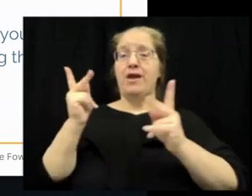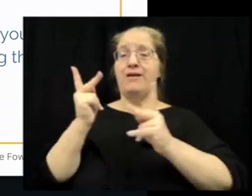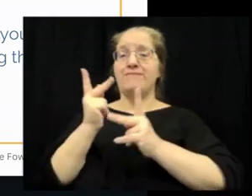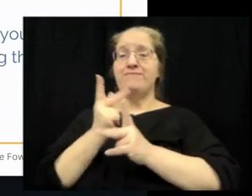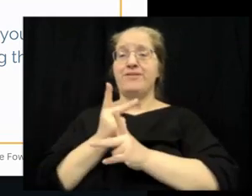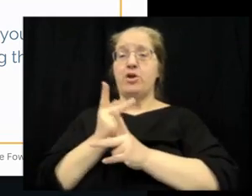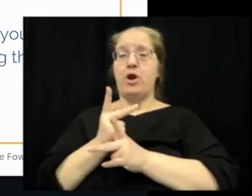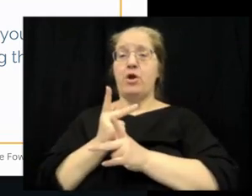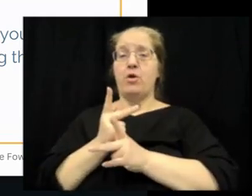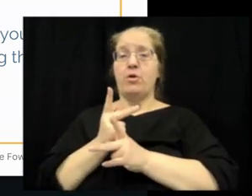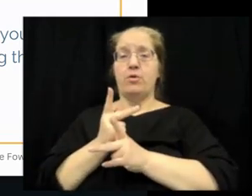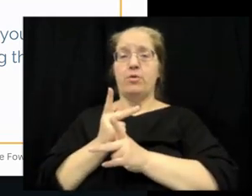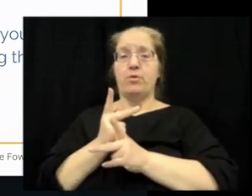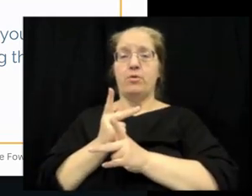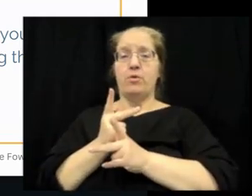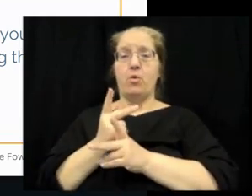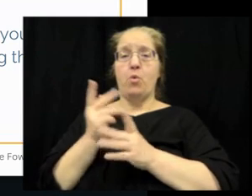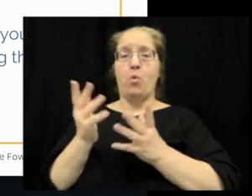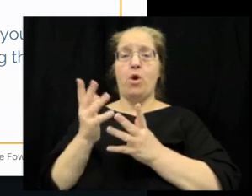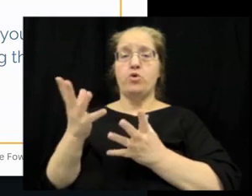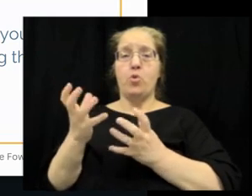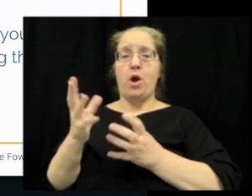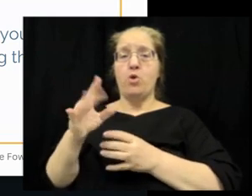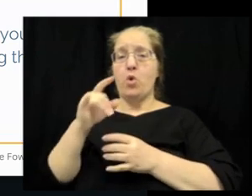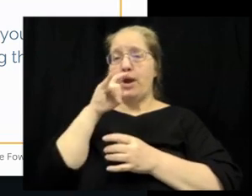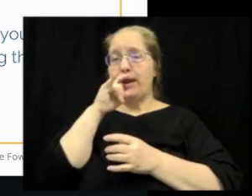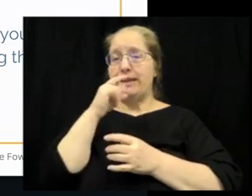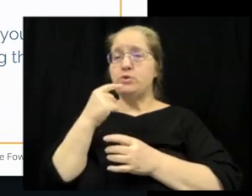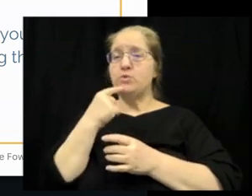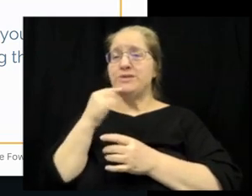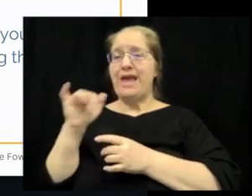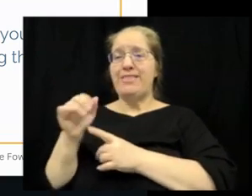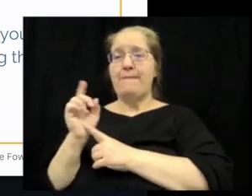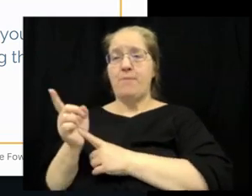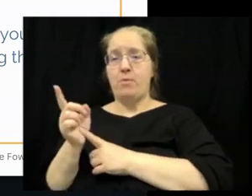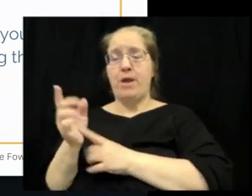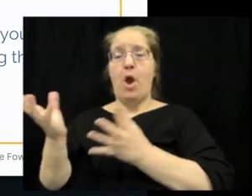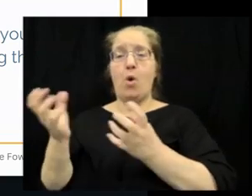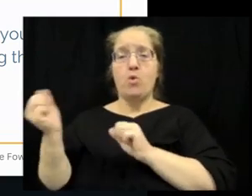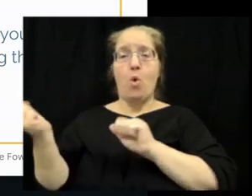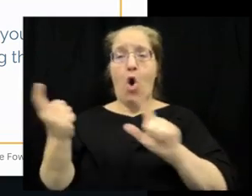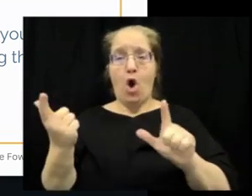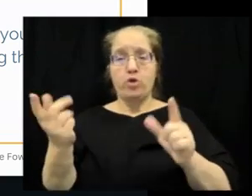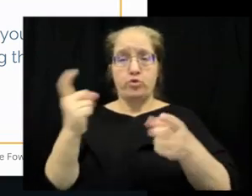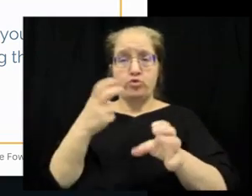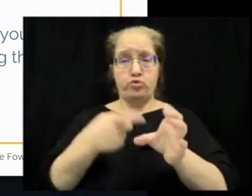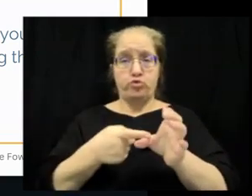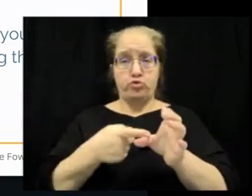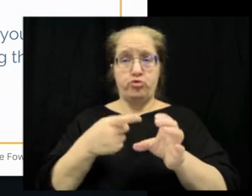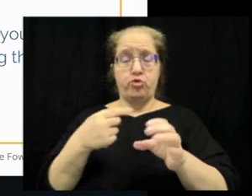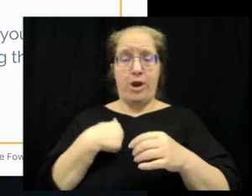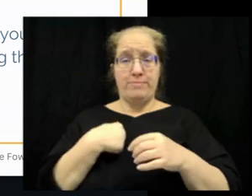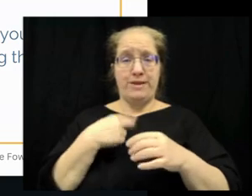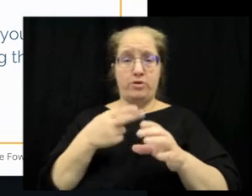want your child to say in the long run? So just imagine, I want everybody to participate in this one. We're going to take a time,